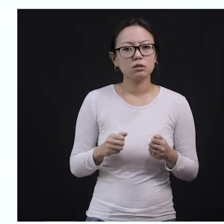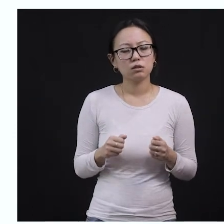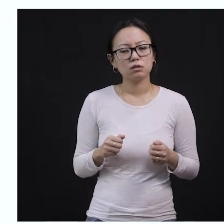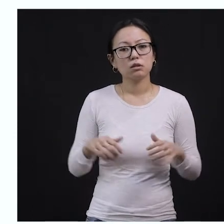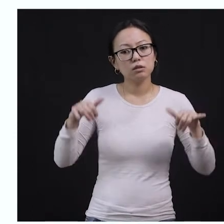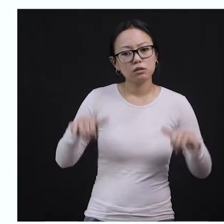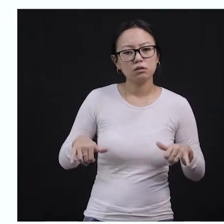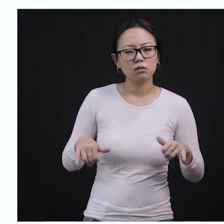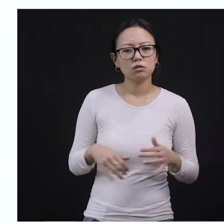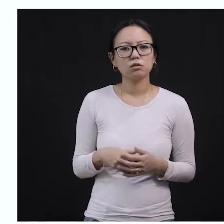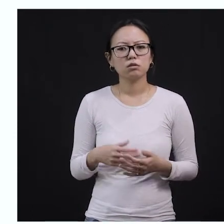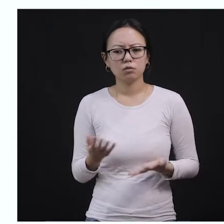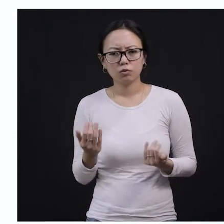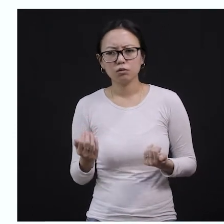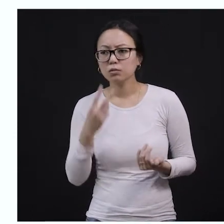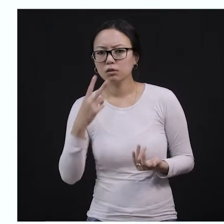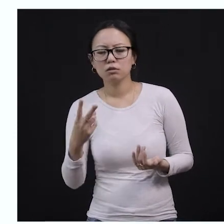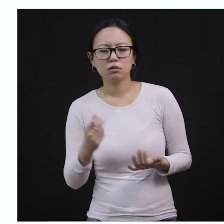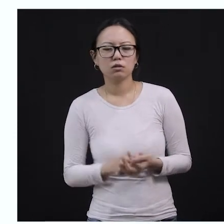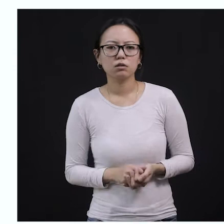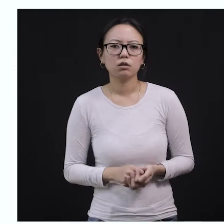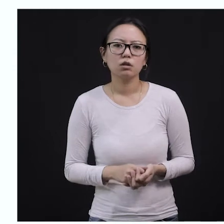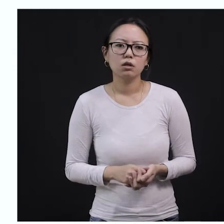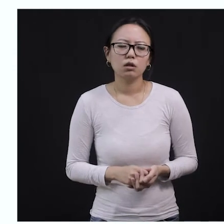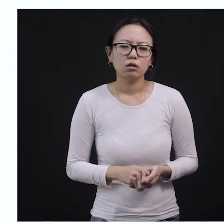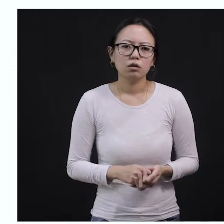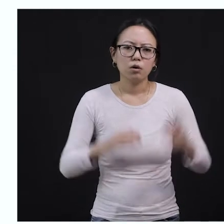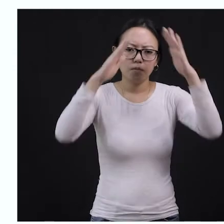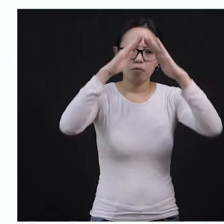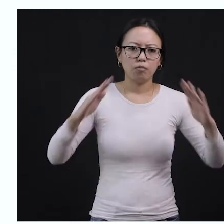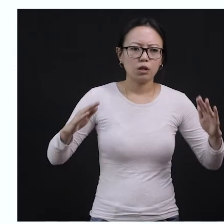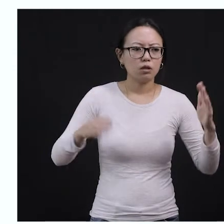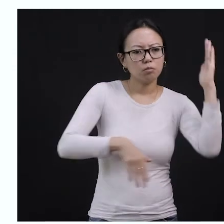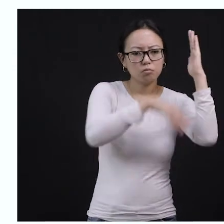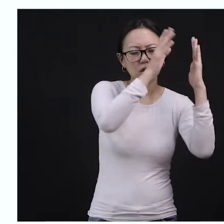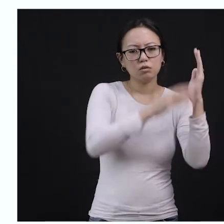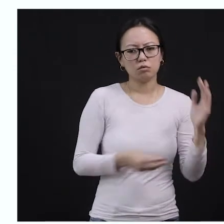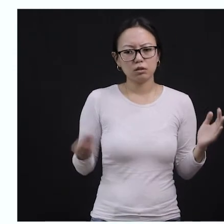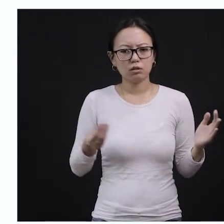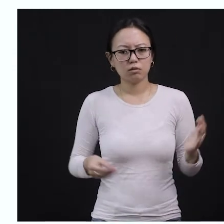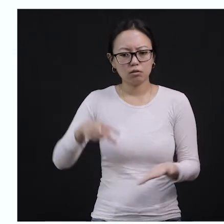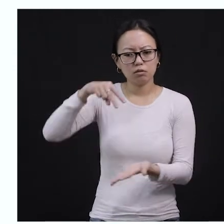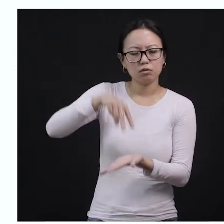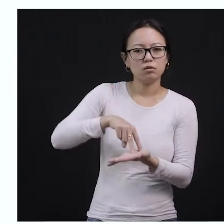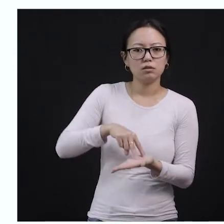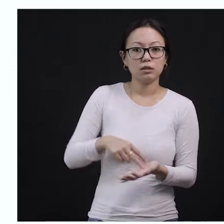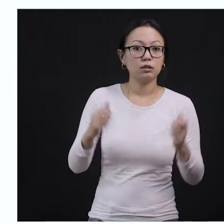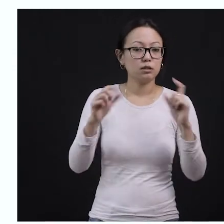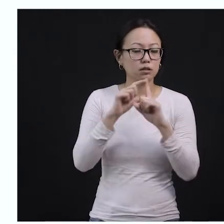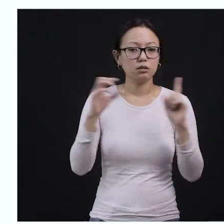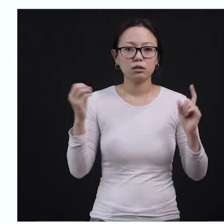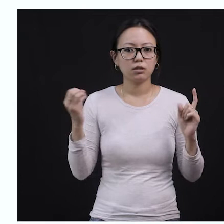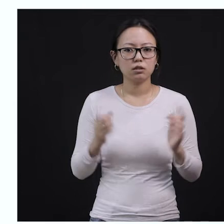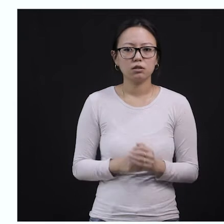the buildings will crash down. So we shouldn't stand near the building, or we shouldn't stand near the electrical